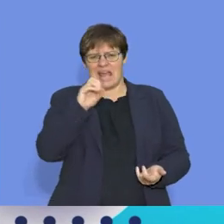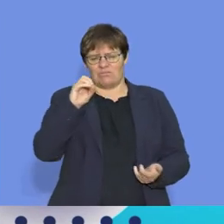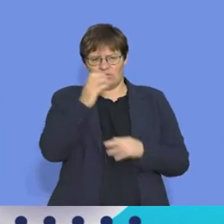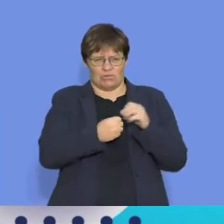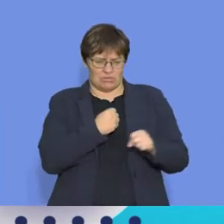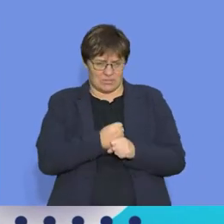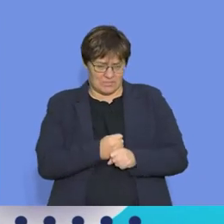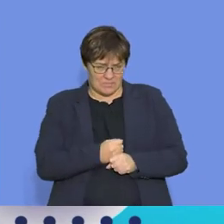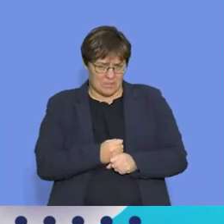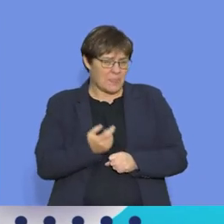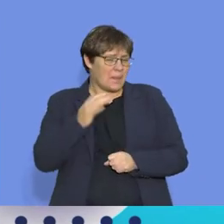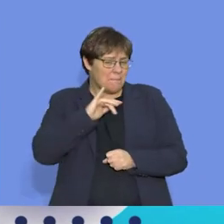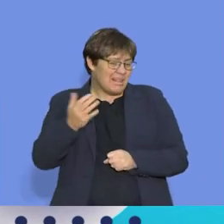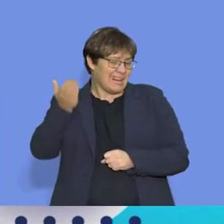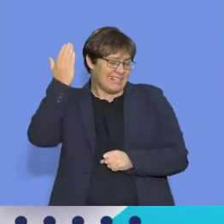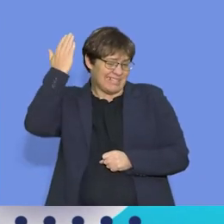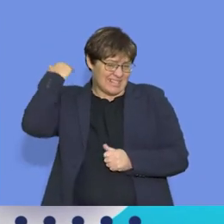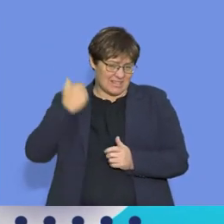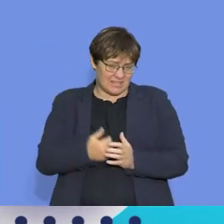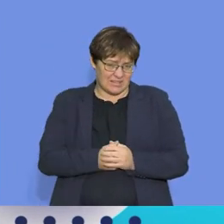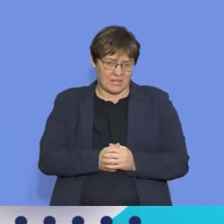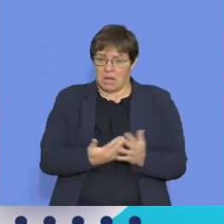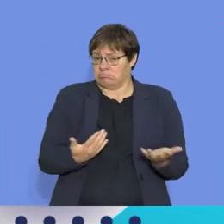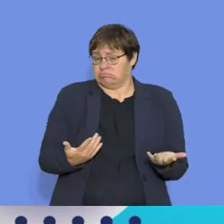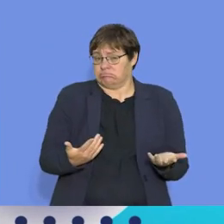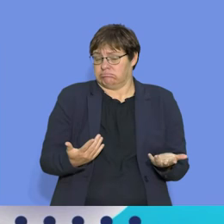so million years ago, until